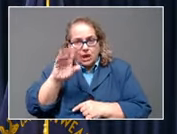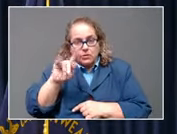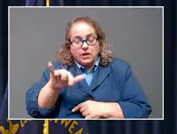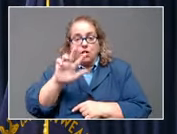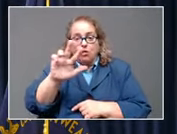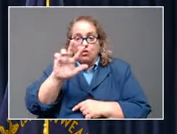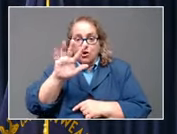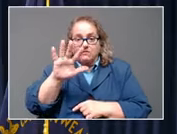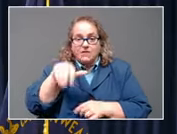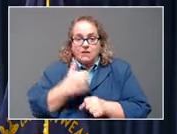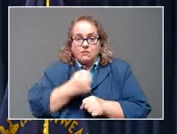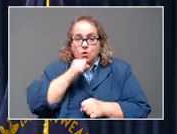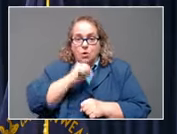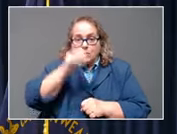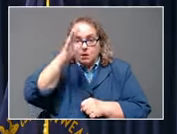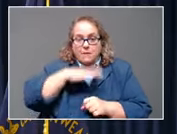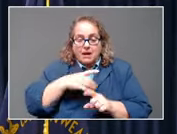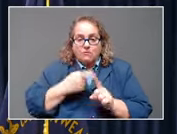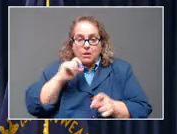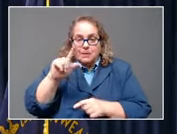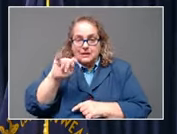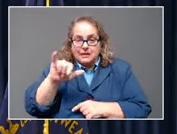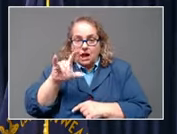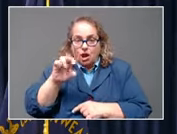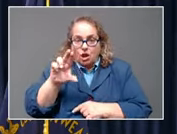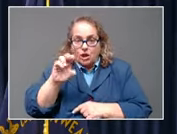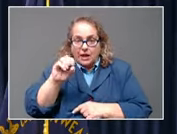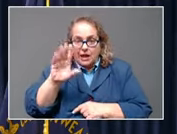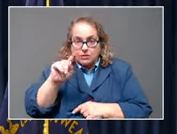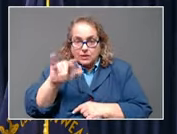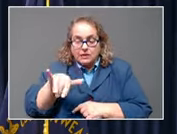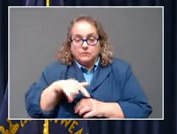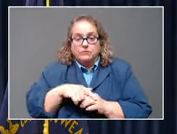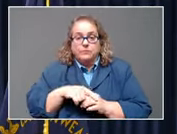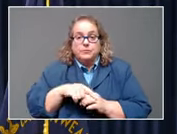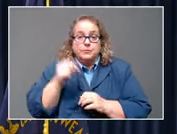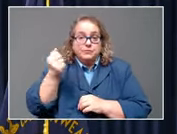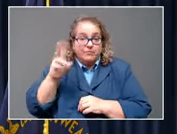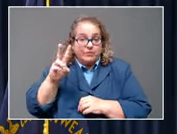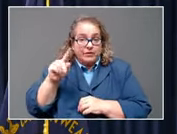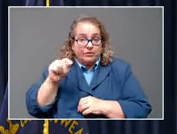man from Taylor County. 16th of January,